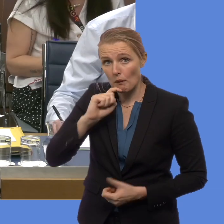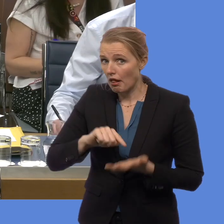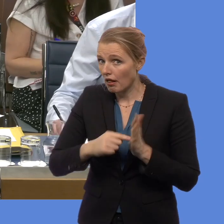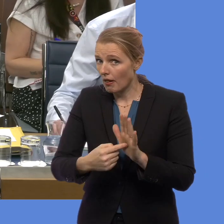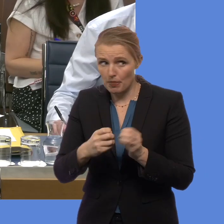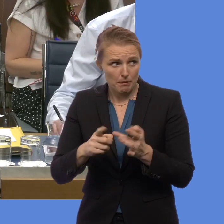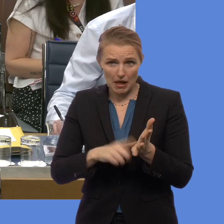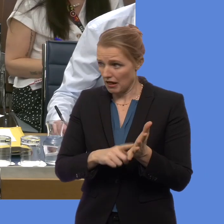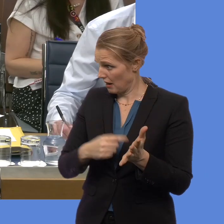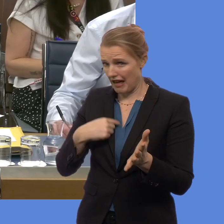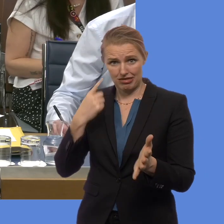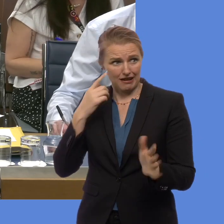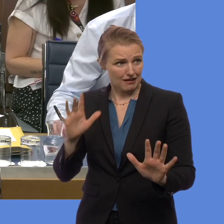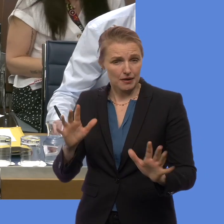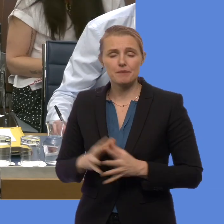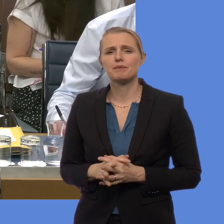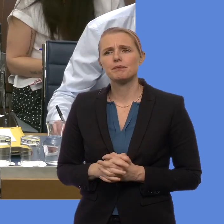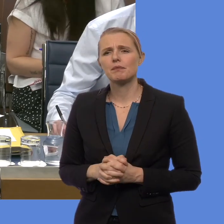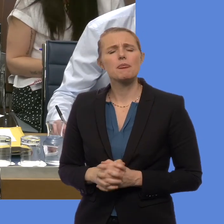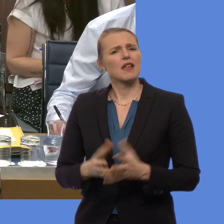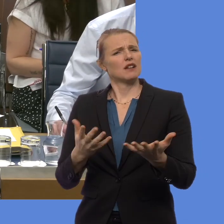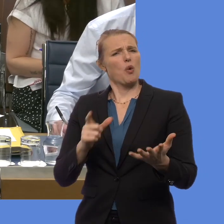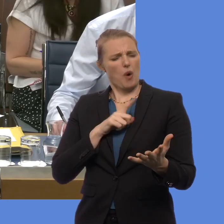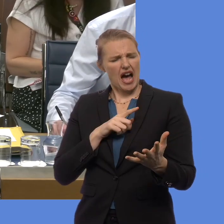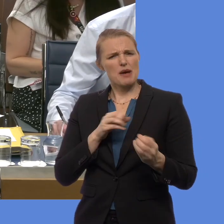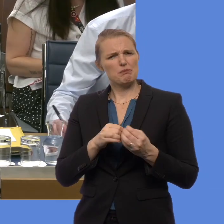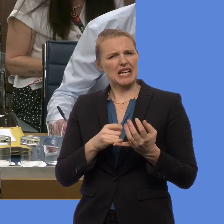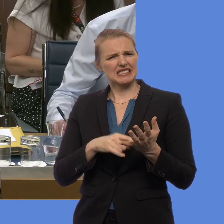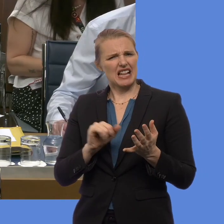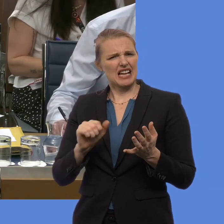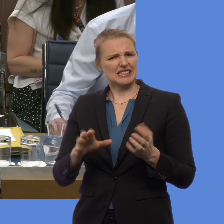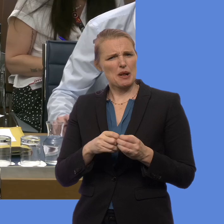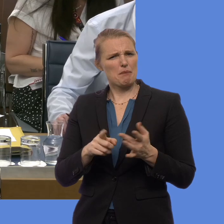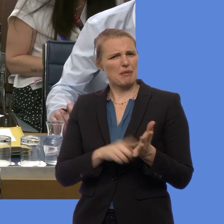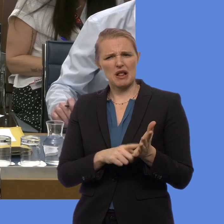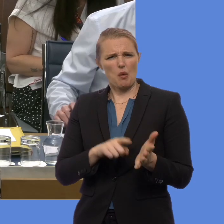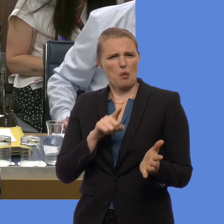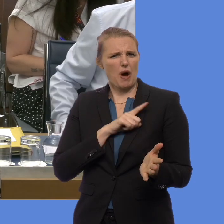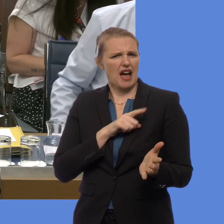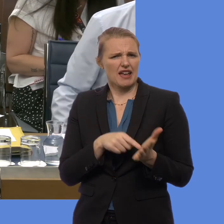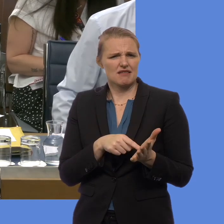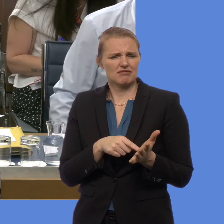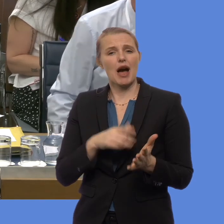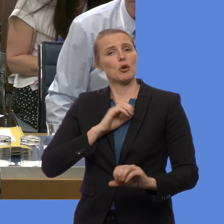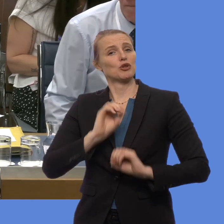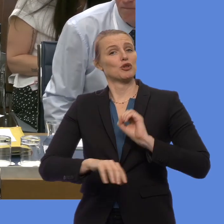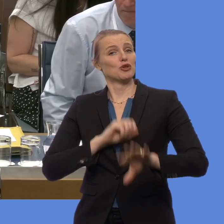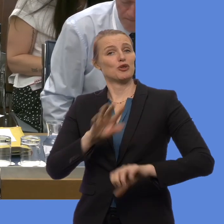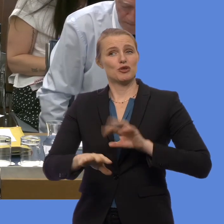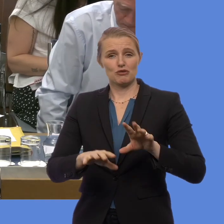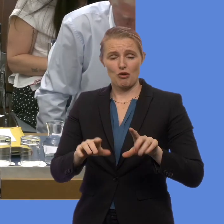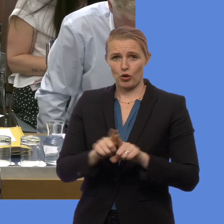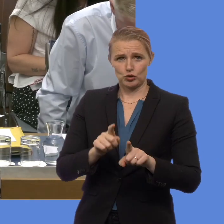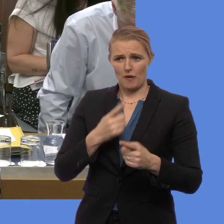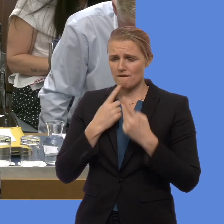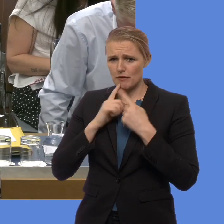I'd like to provide the committee with some additional information on the rationale for the bill and the work which the department is taking forward to support the future